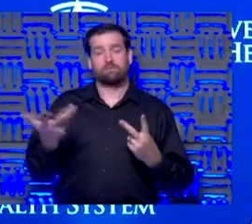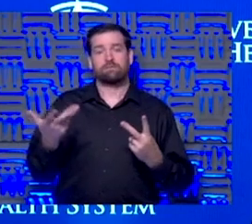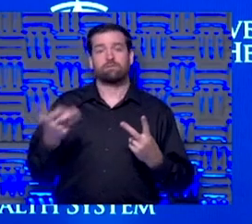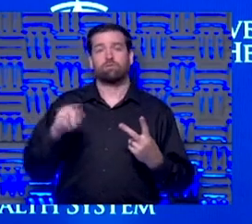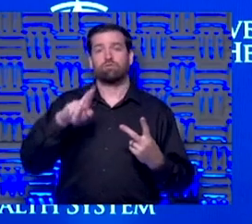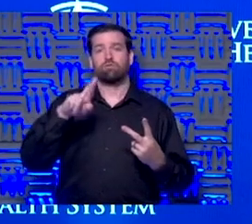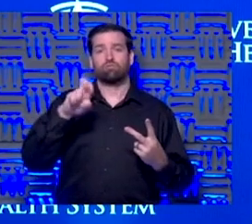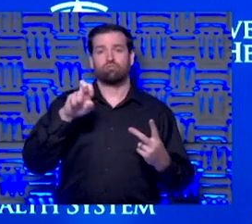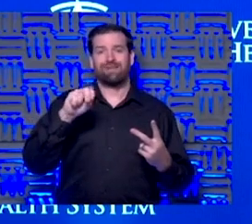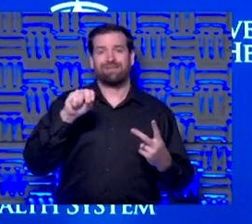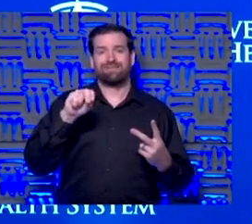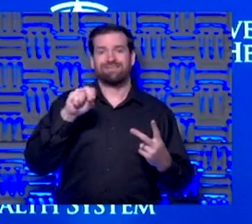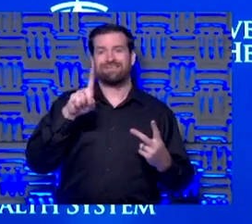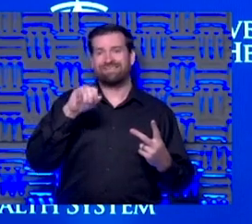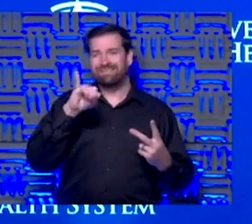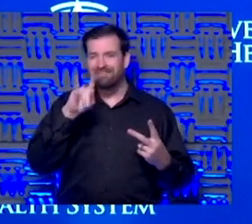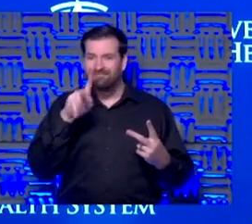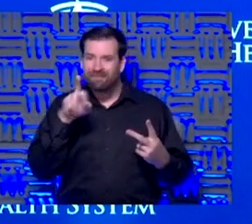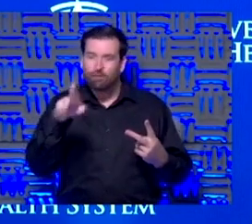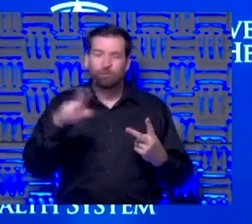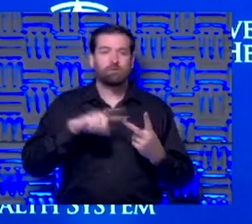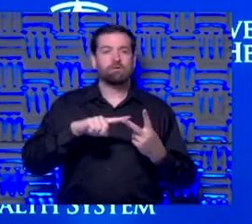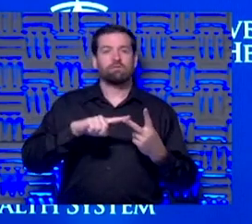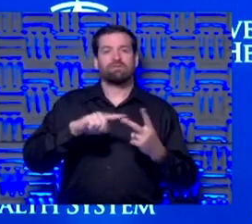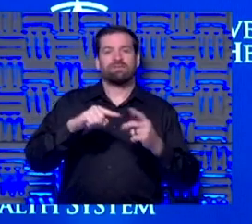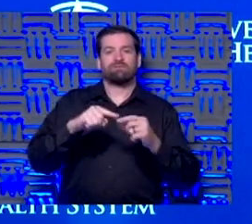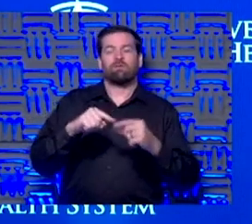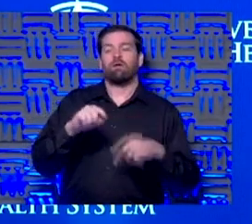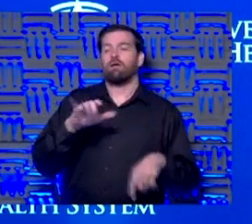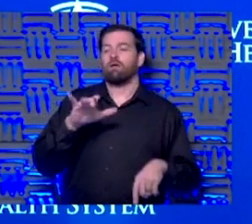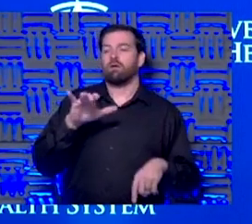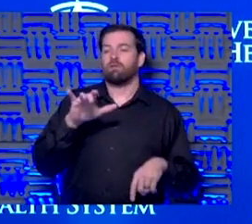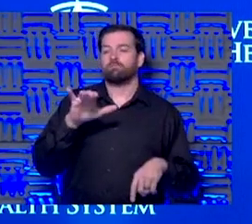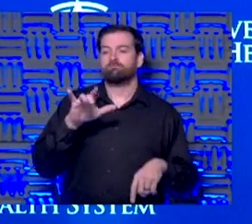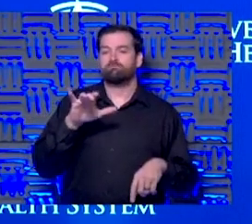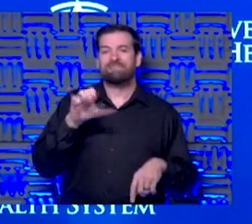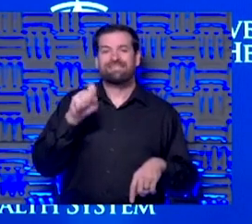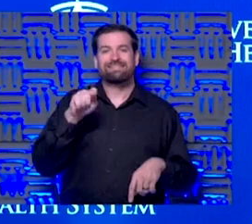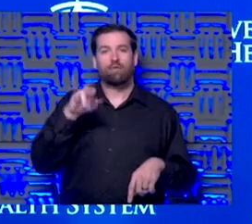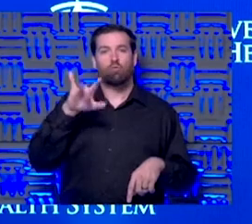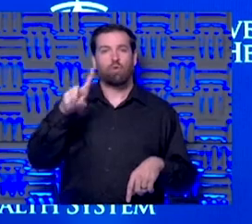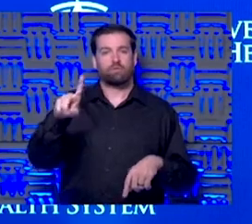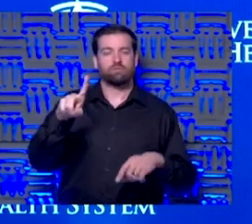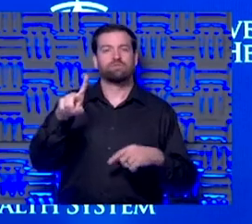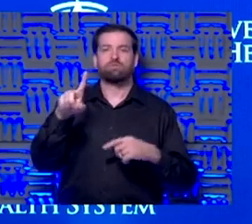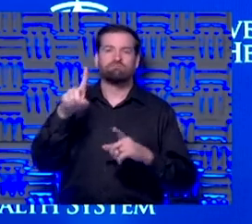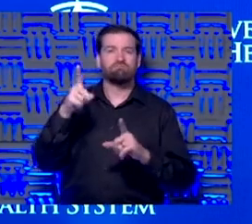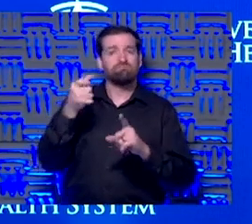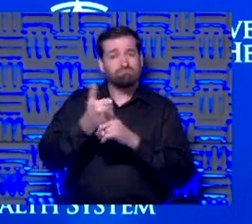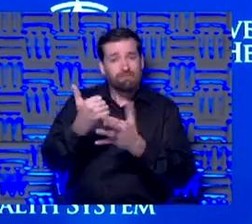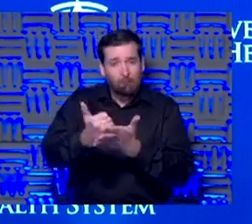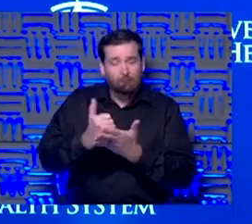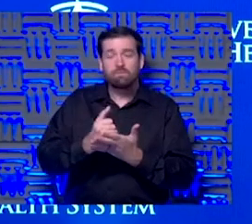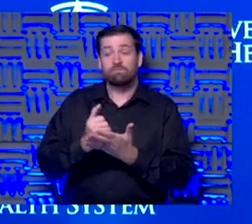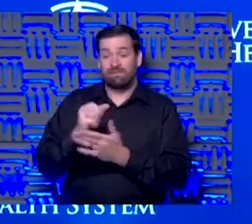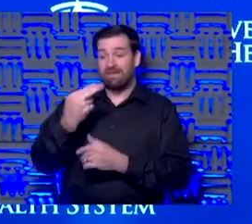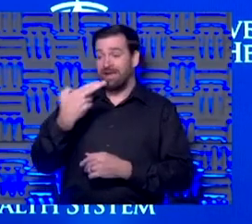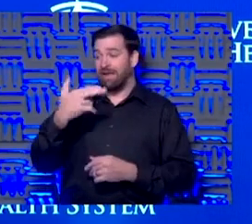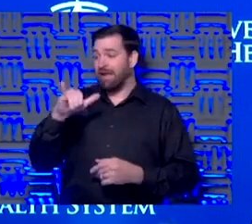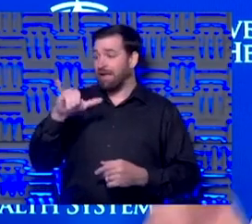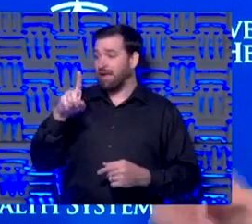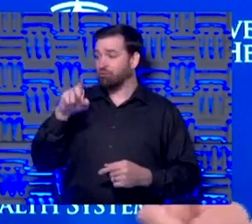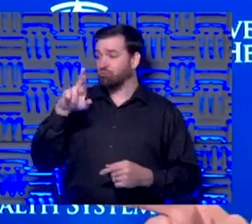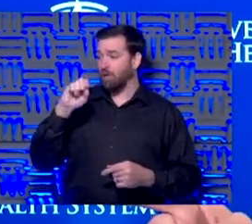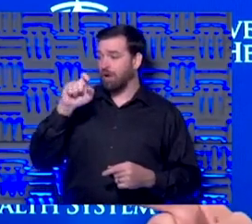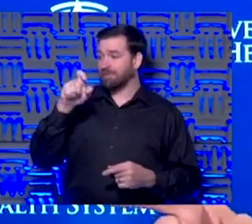remdesivir, steroids, and anticoagulation, they do make a difference. Yeah. And we stopped using hydroxychloroquine. So let's be